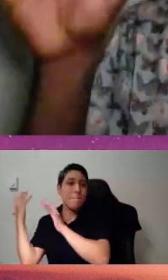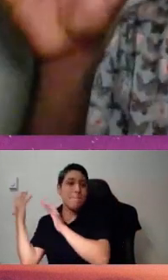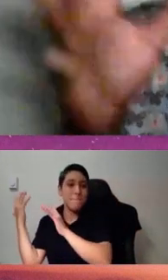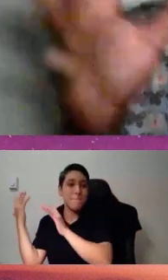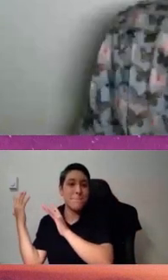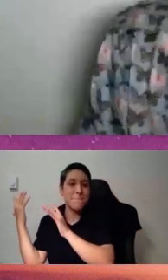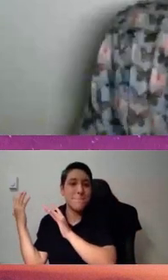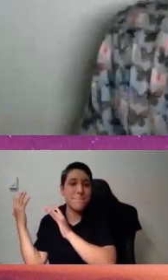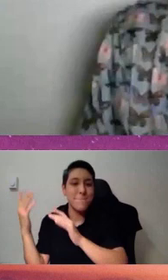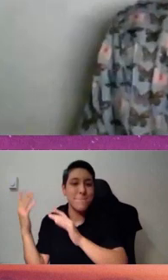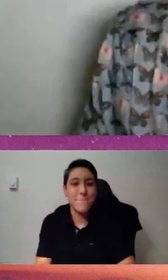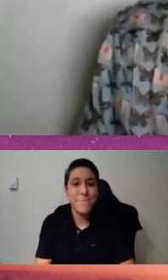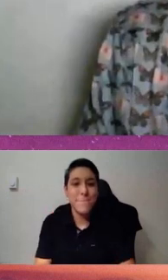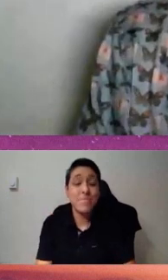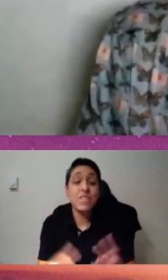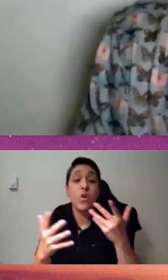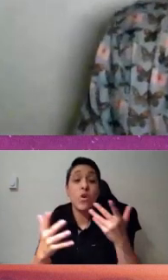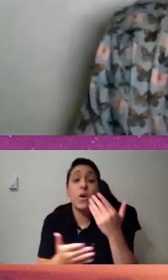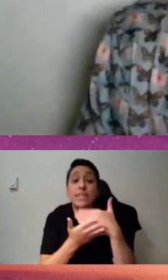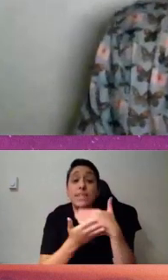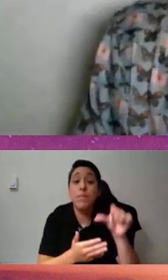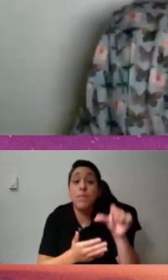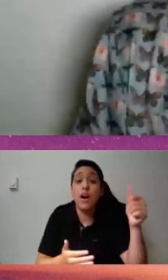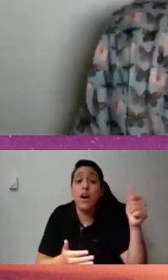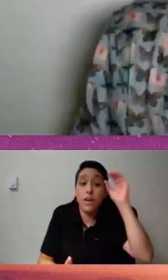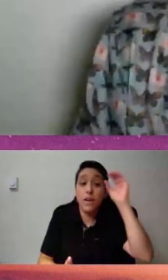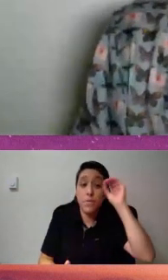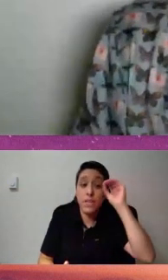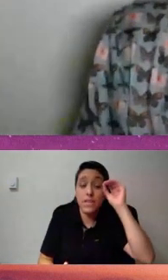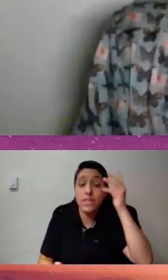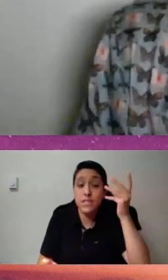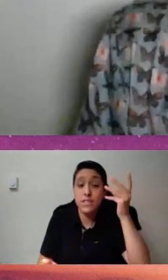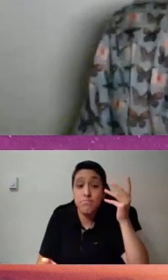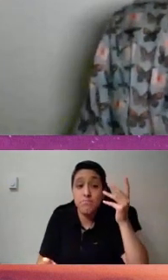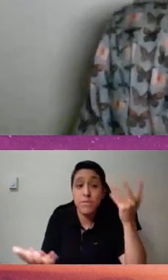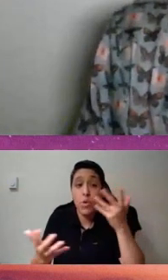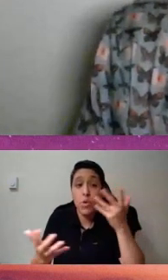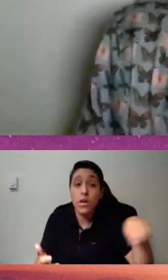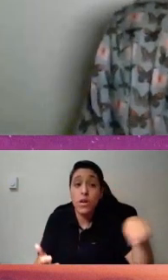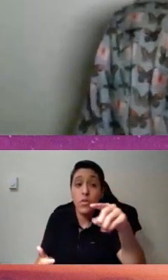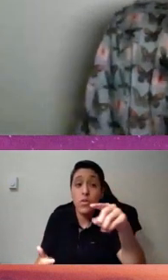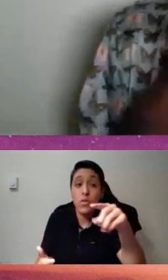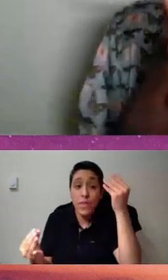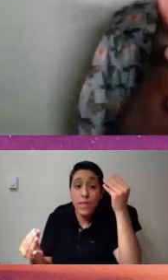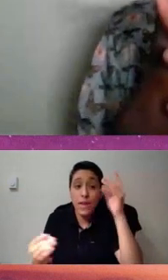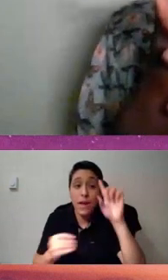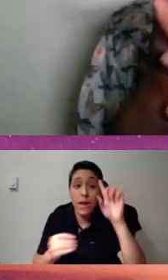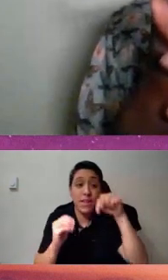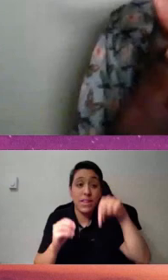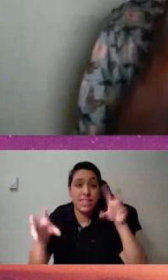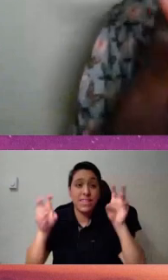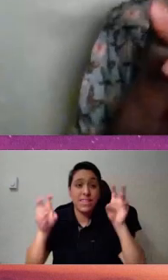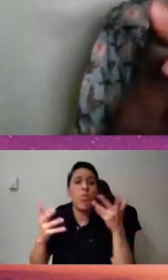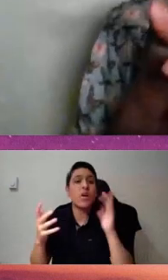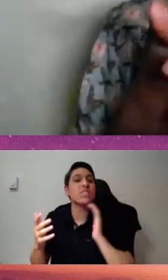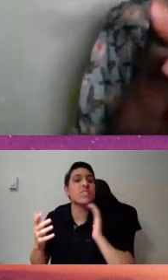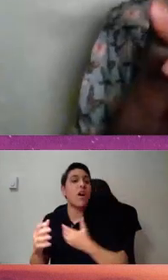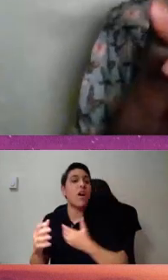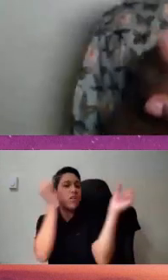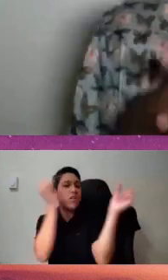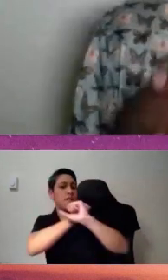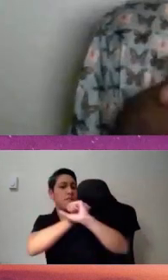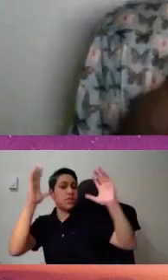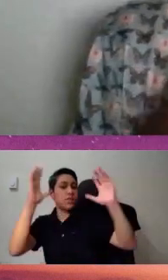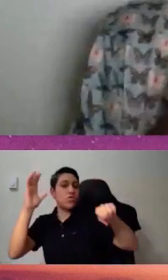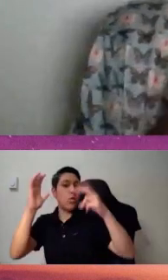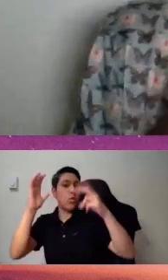some of the other opinions that are floating around here? What do y'all think? What is our vision? What is the vision that y'all